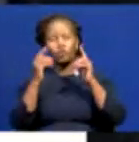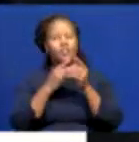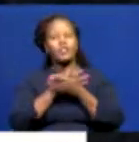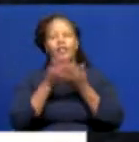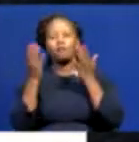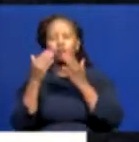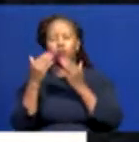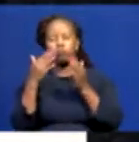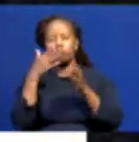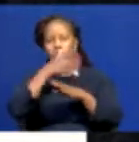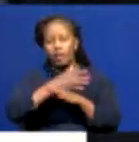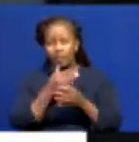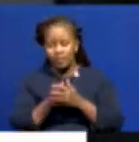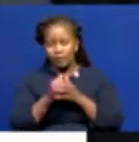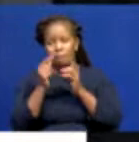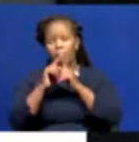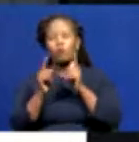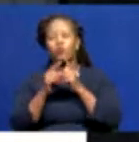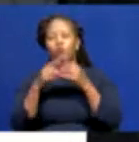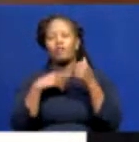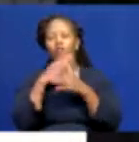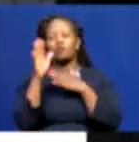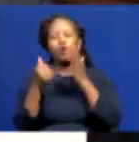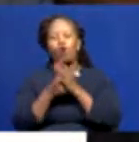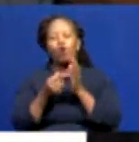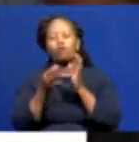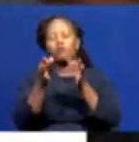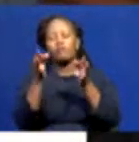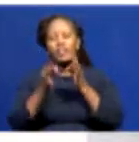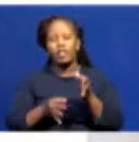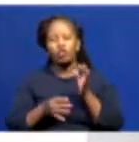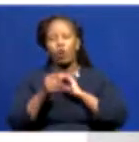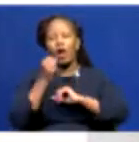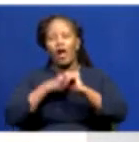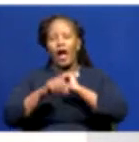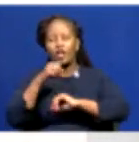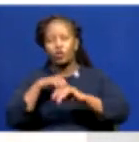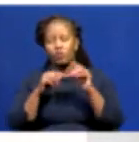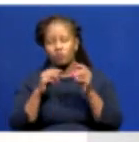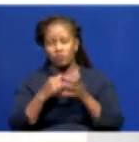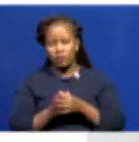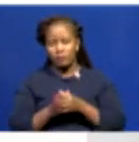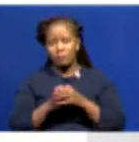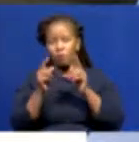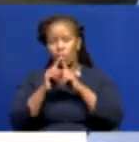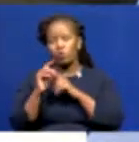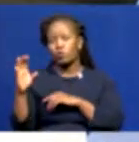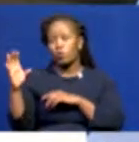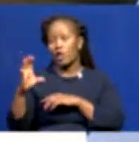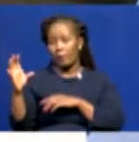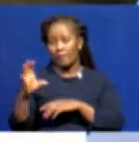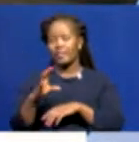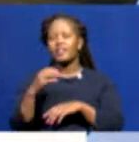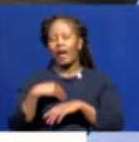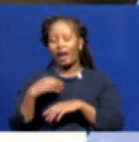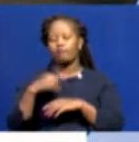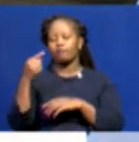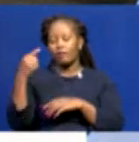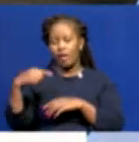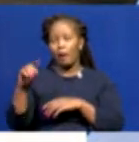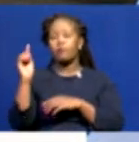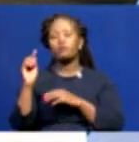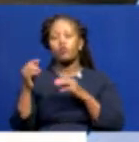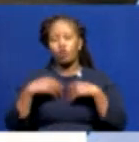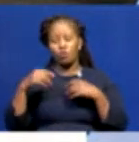currency, aligning them with the Financial Action Task Force standards. Moreover, the cabinet also gave a nod to a